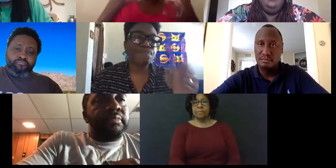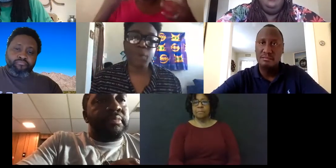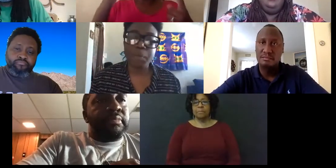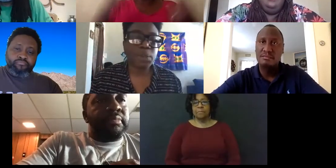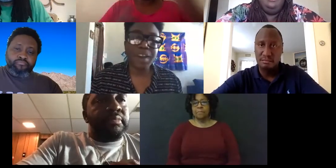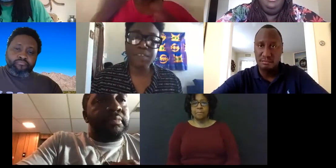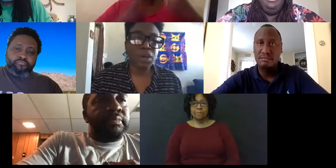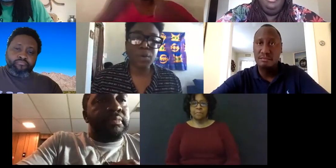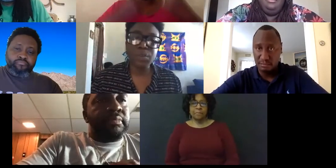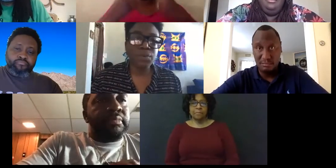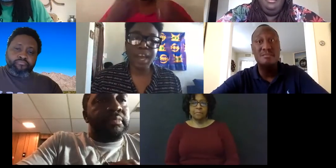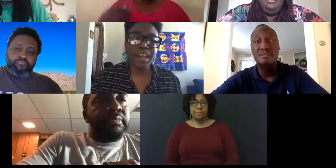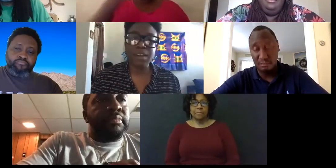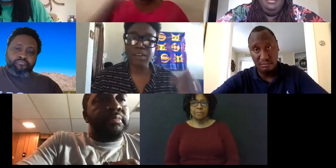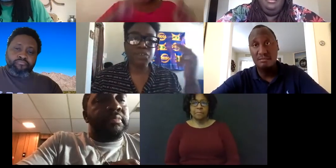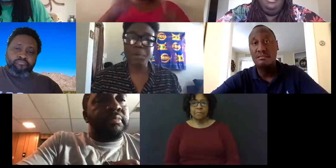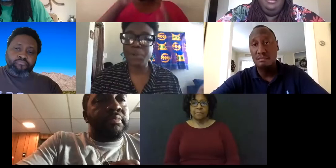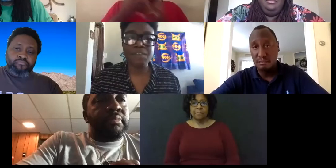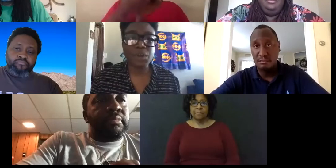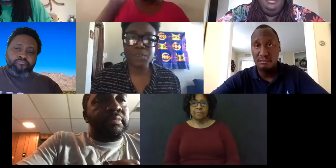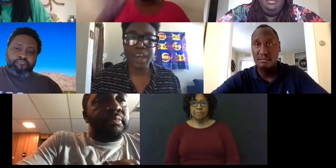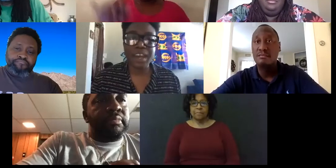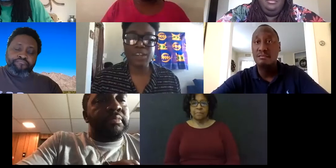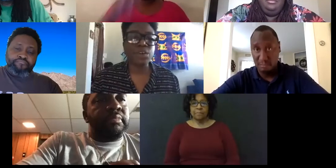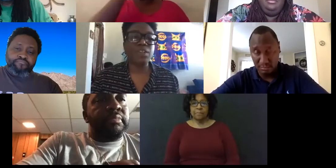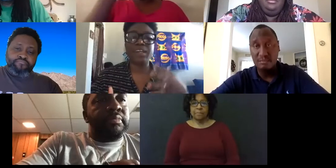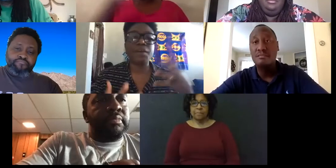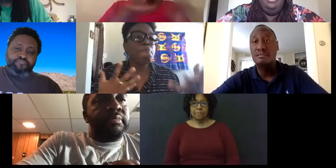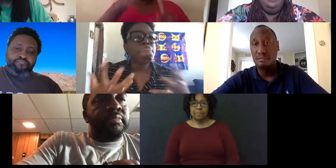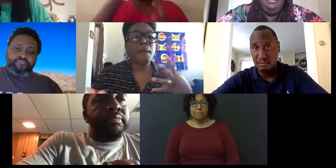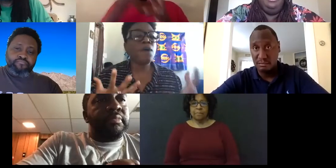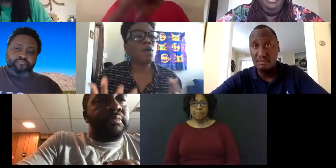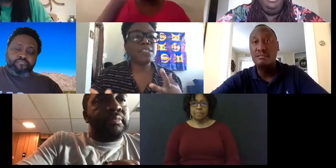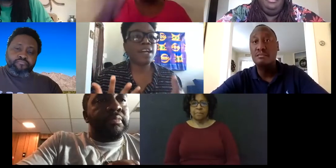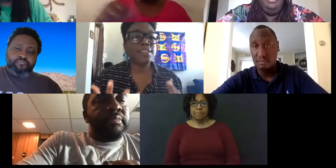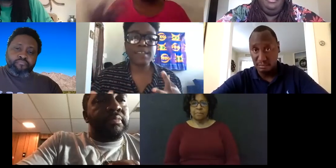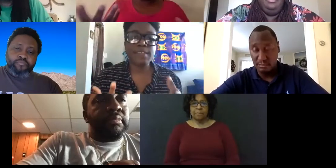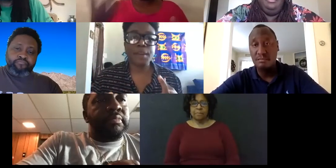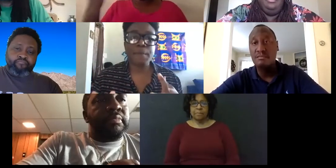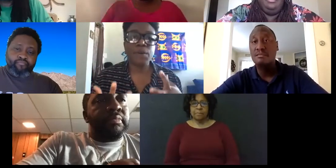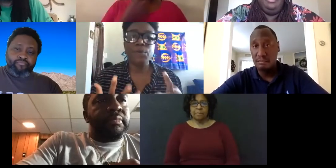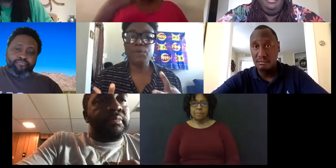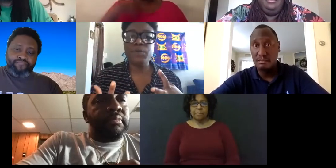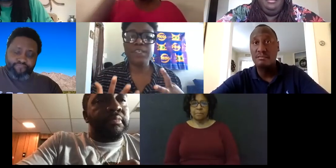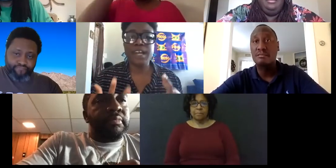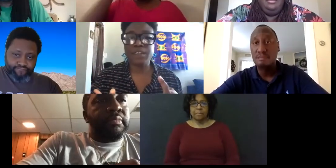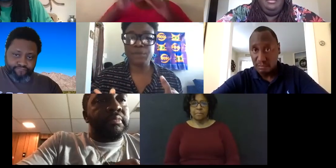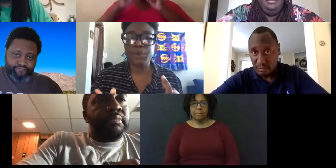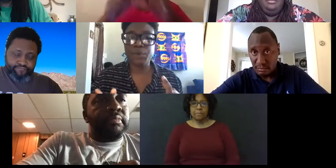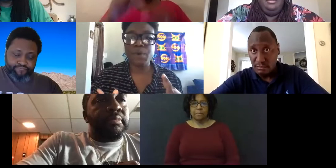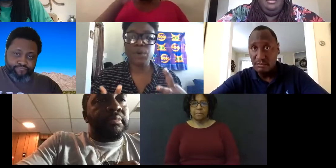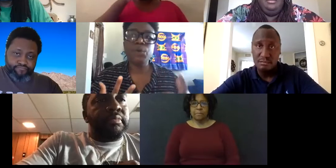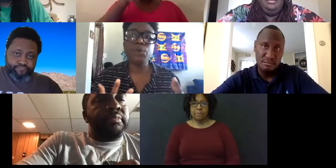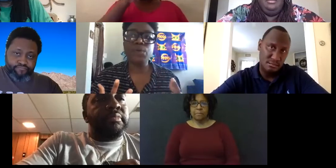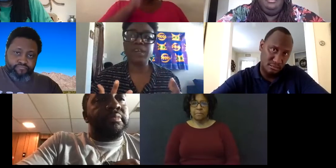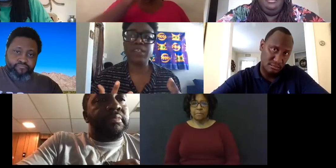know, white people don't have to go through that. Straight people don't have to go through that. You know, like, I'm always constantly thinking about who is not in the